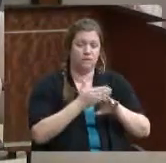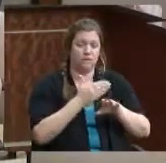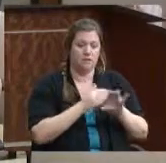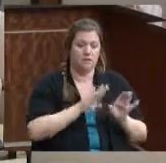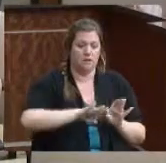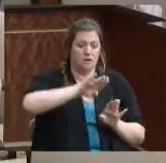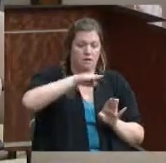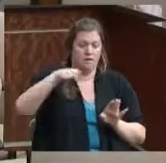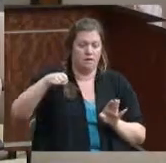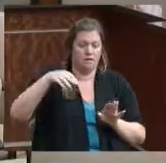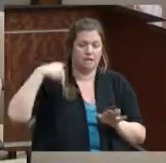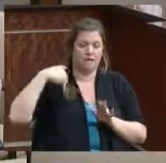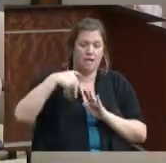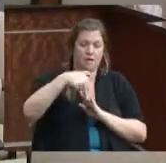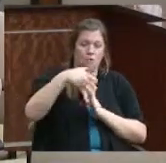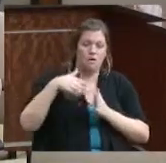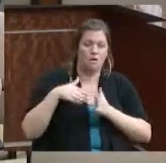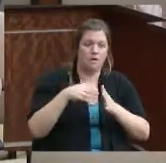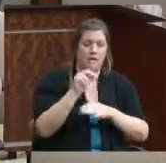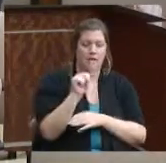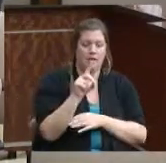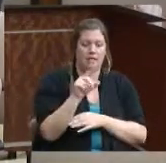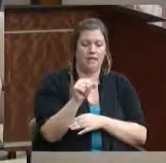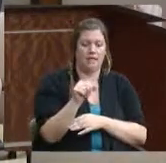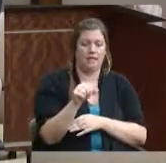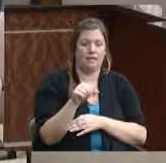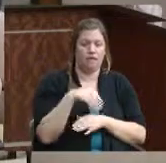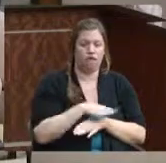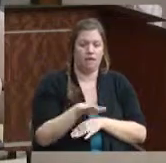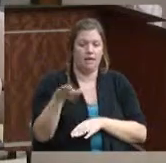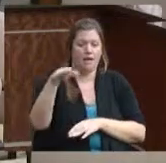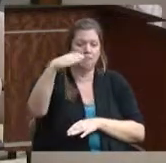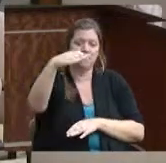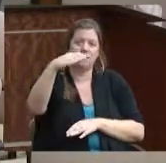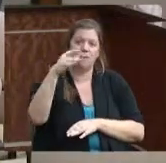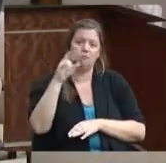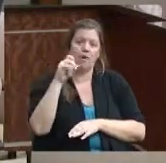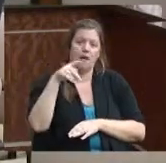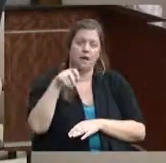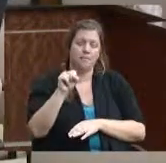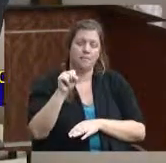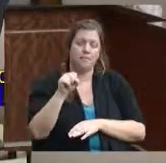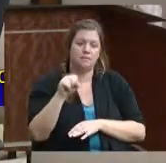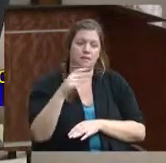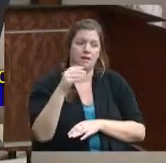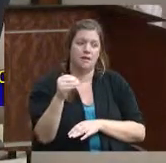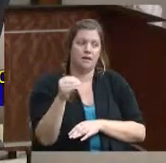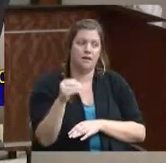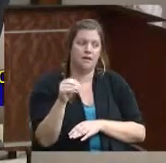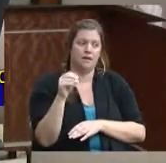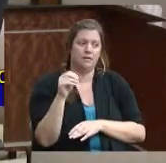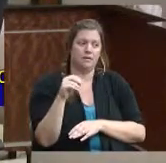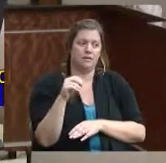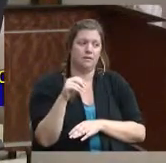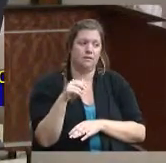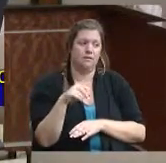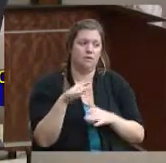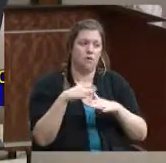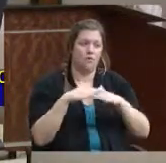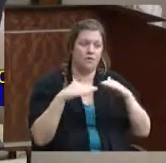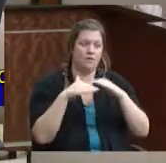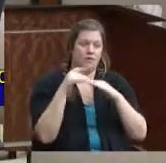curbs, gutters, sidewalks, ADA compliant pedestrian ramps, driveway aprons, full depth patching, and bituminous paving